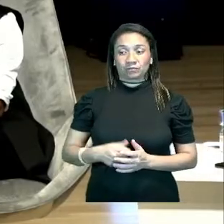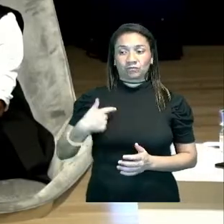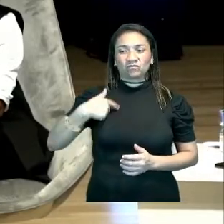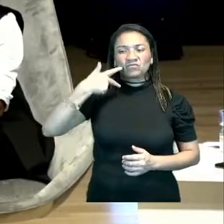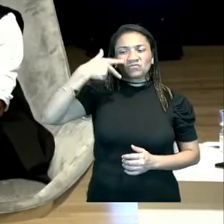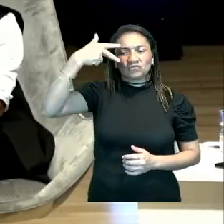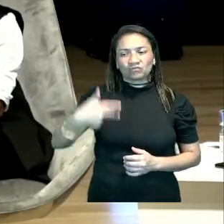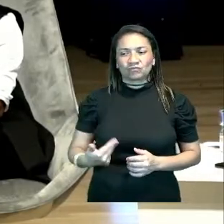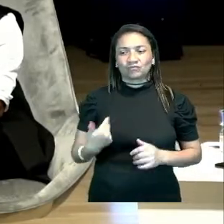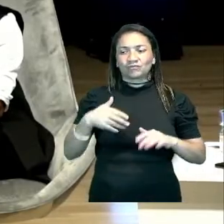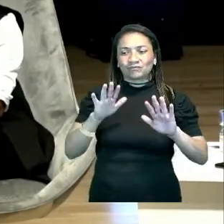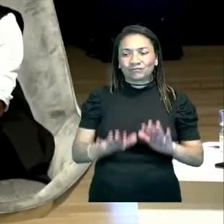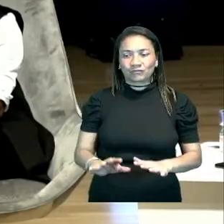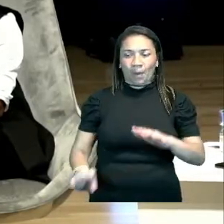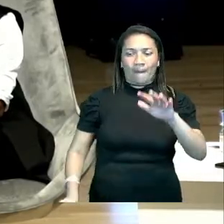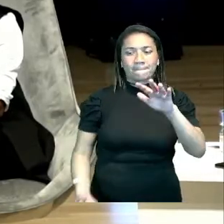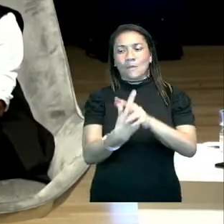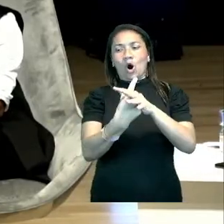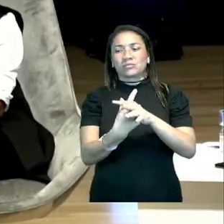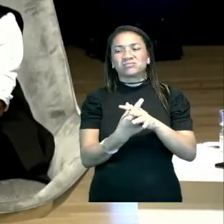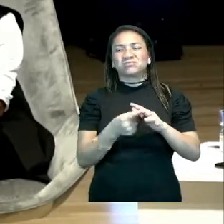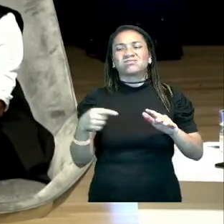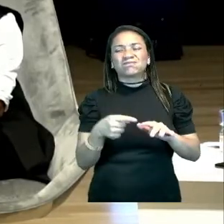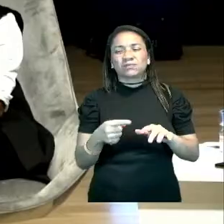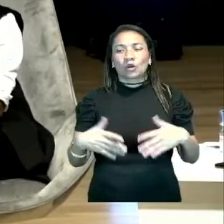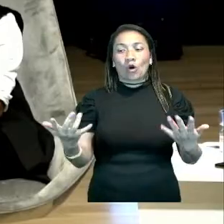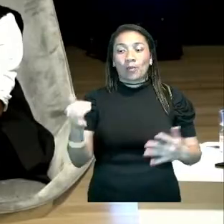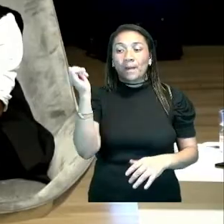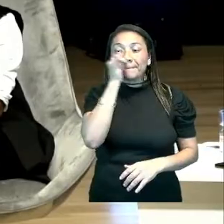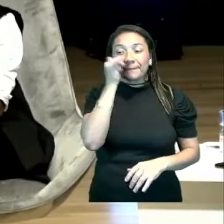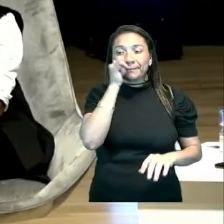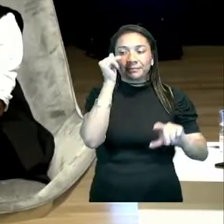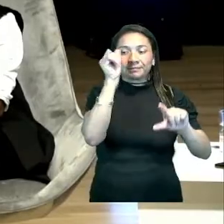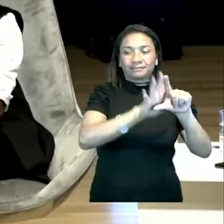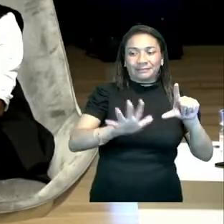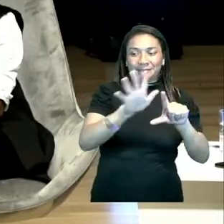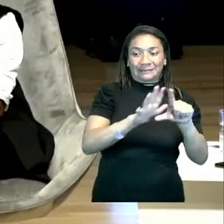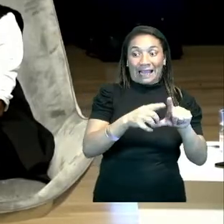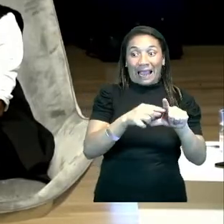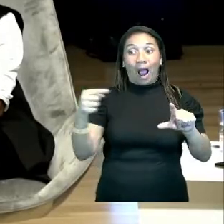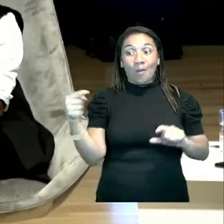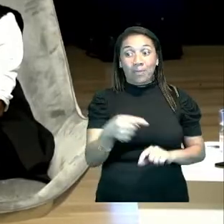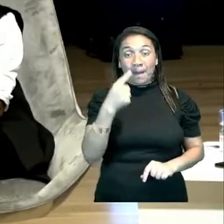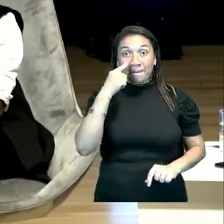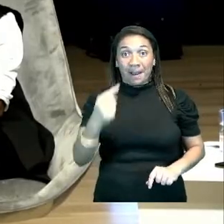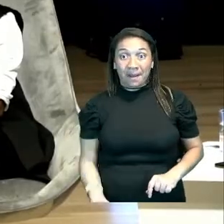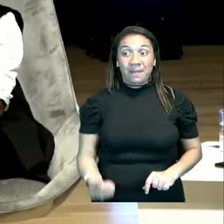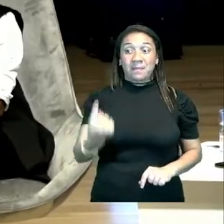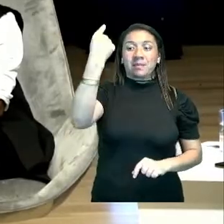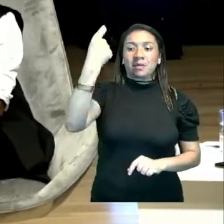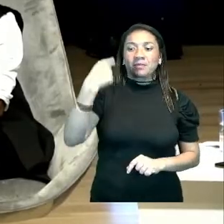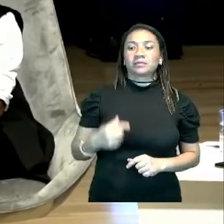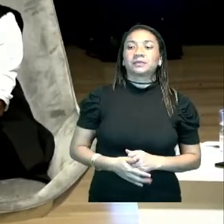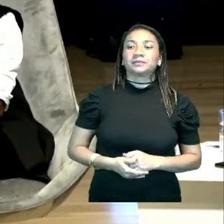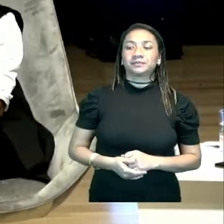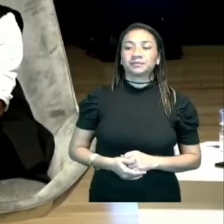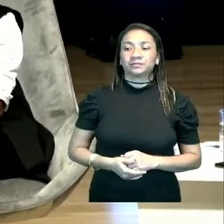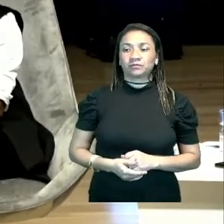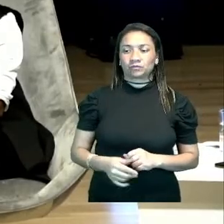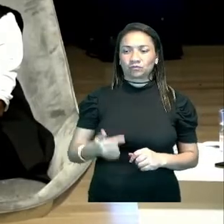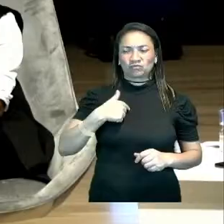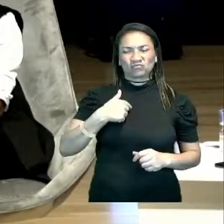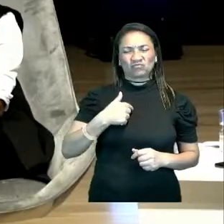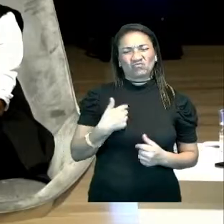a great producer. That was what inspired me to have my first longer film.